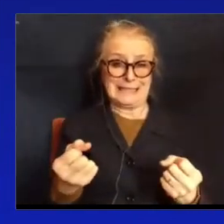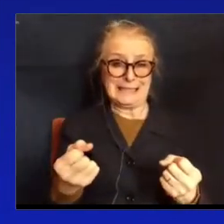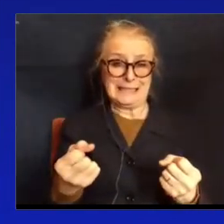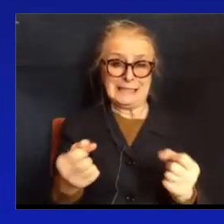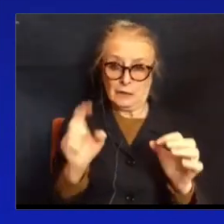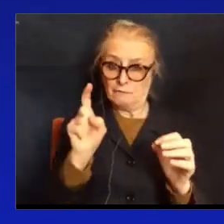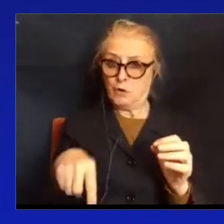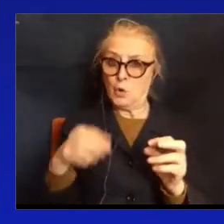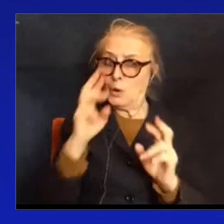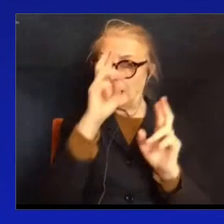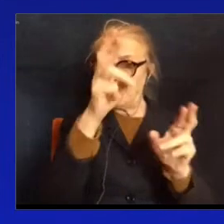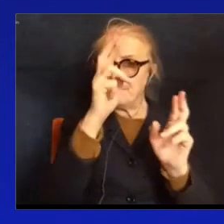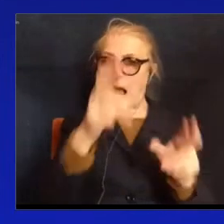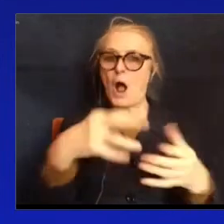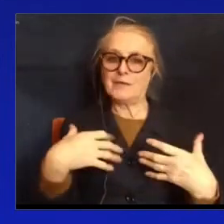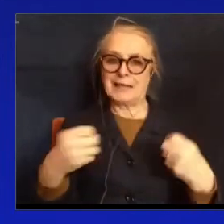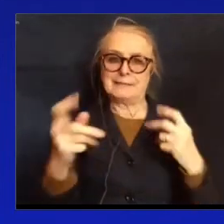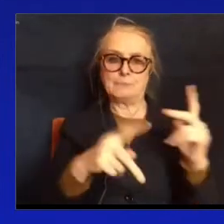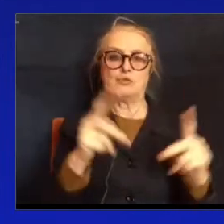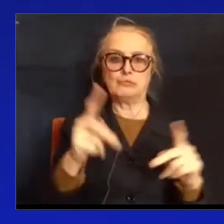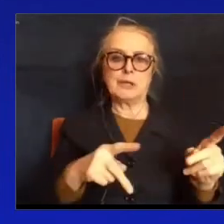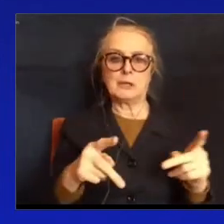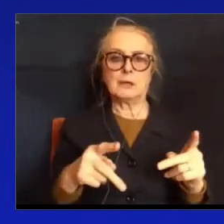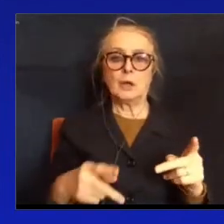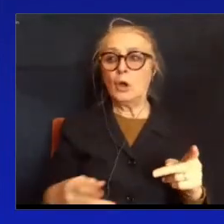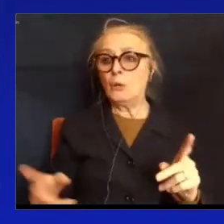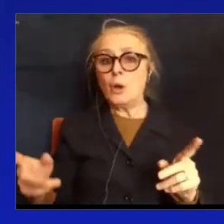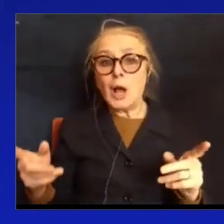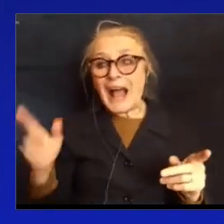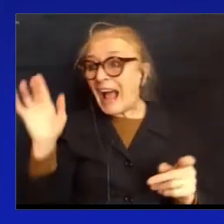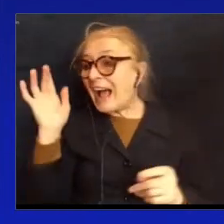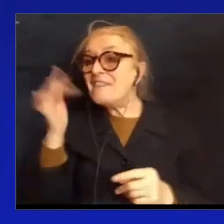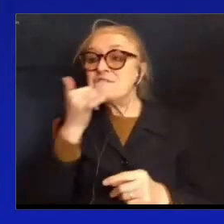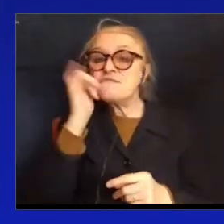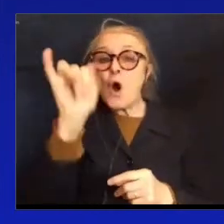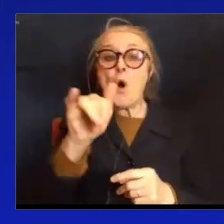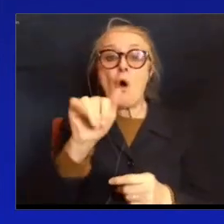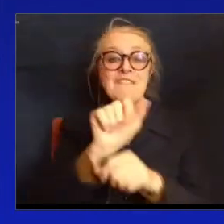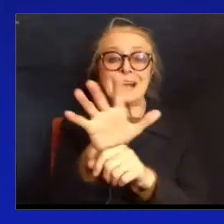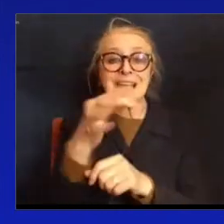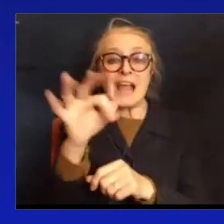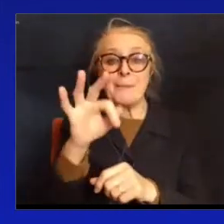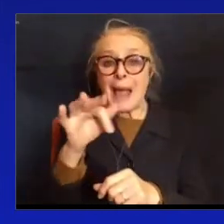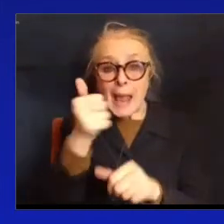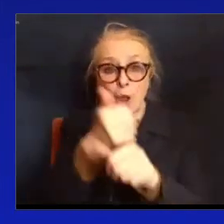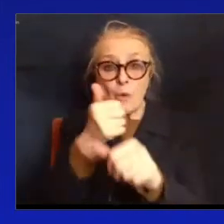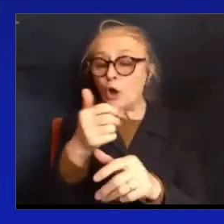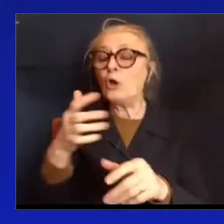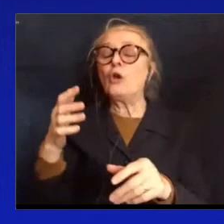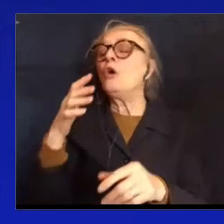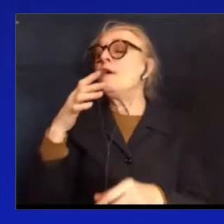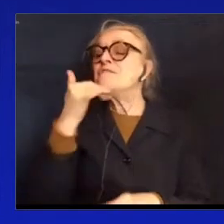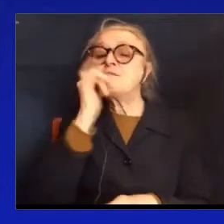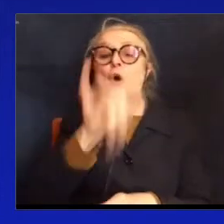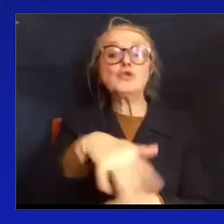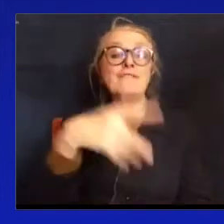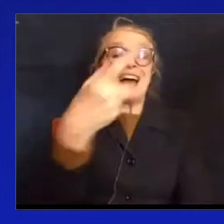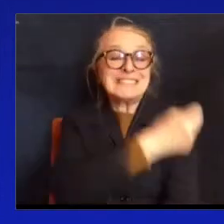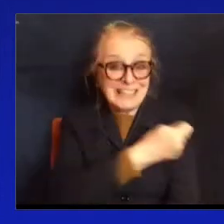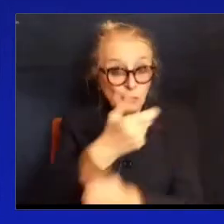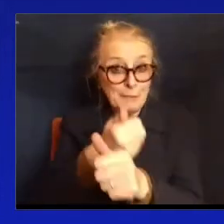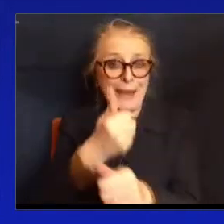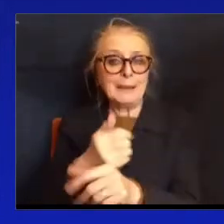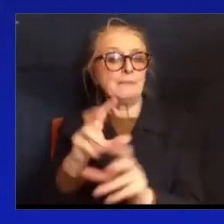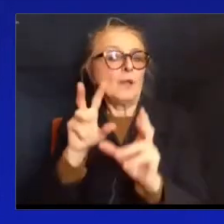by the vaccine. And so far, I think we've had a small number of people complaining